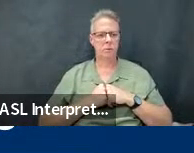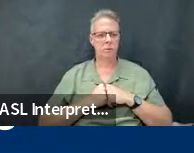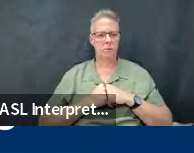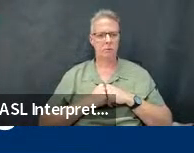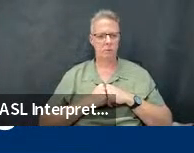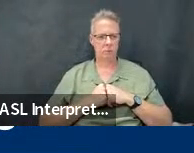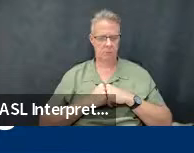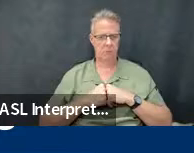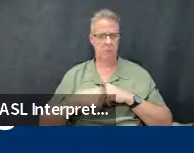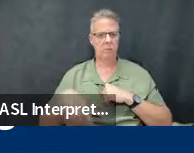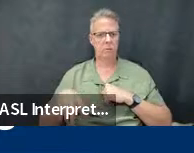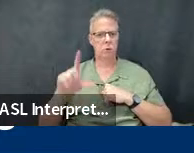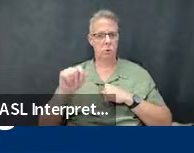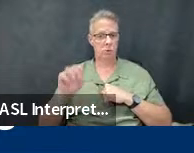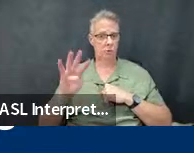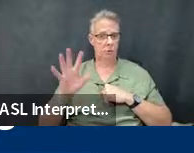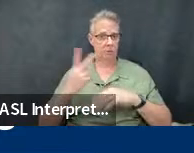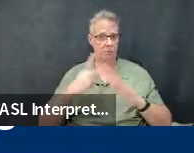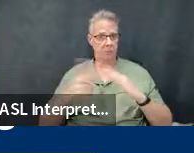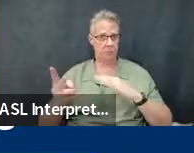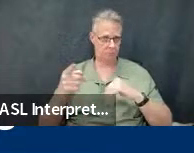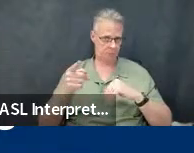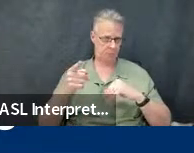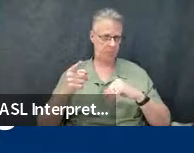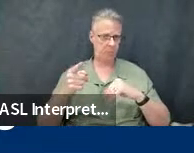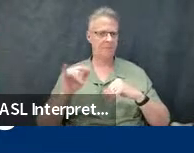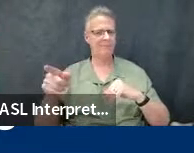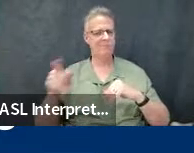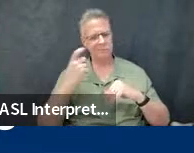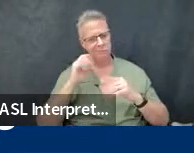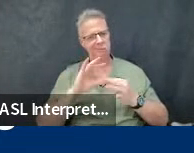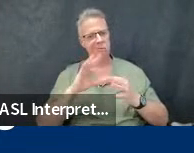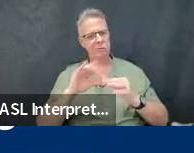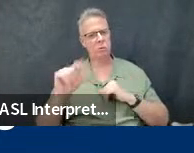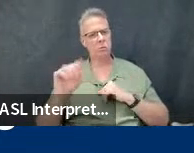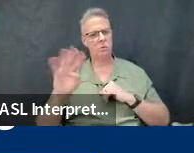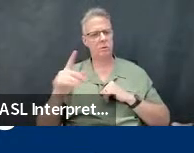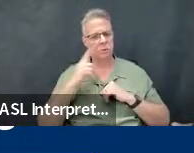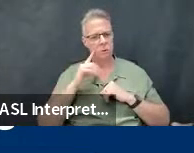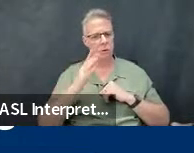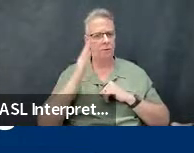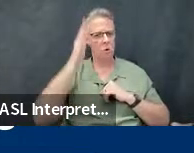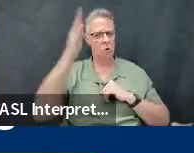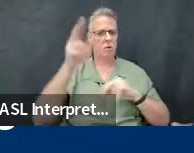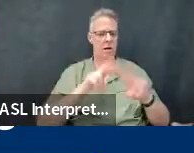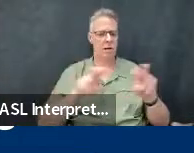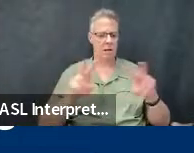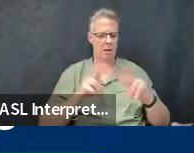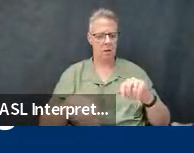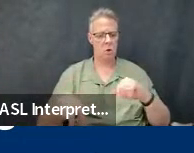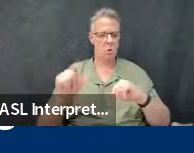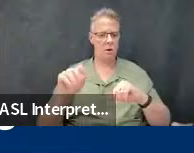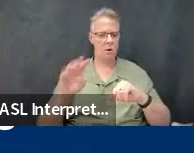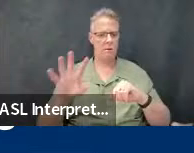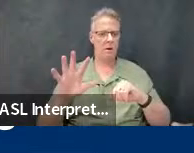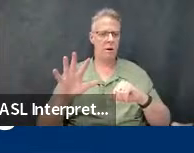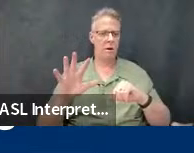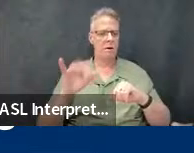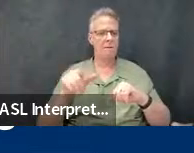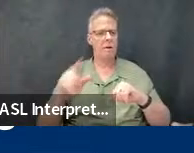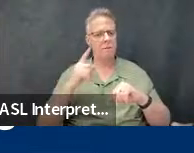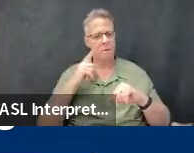Next, I'm going to talk about 2045. As Shilpa and Chris mentioned, 2045 is kind of our future analysis period. So in 2045, the no-build alternative